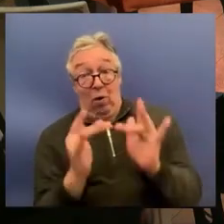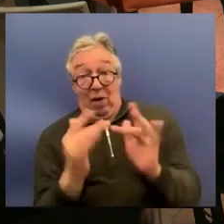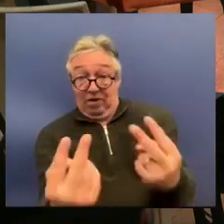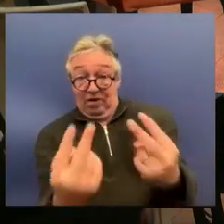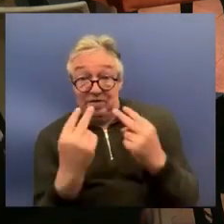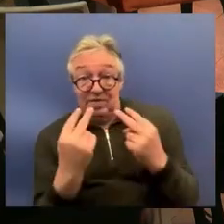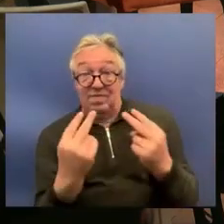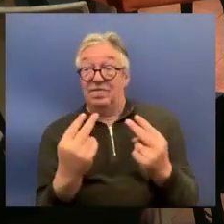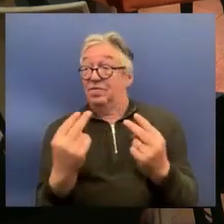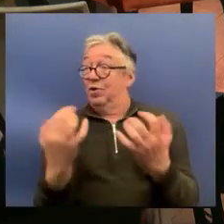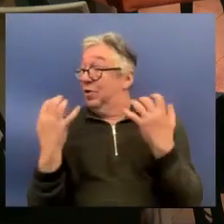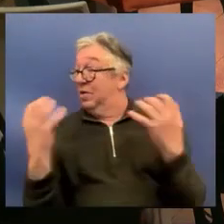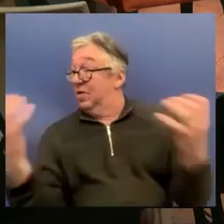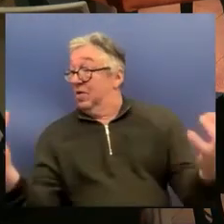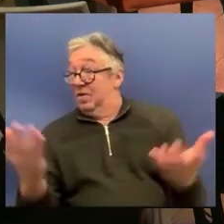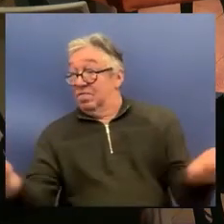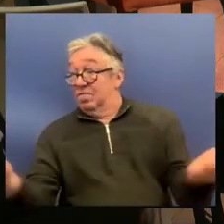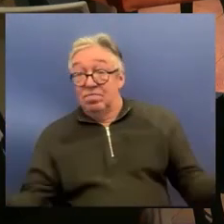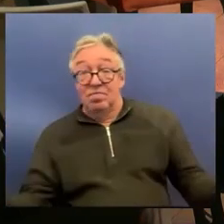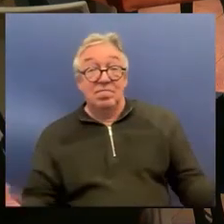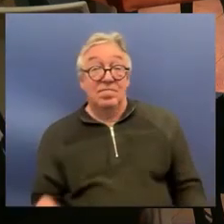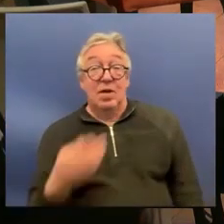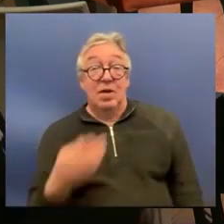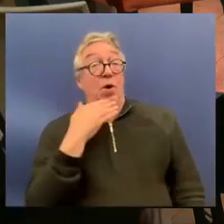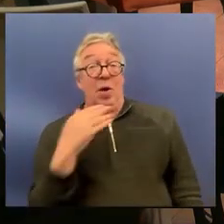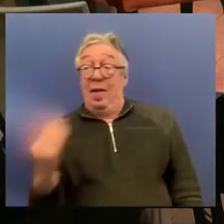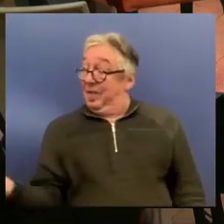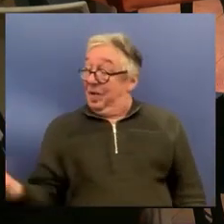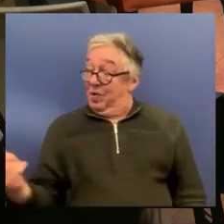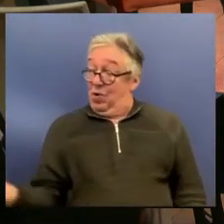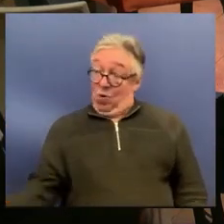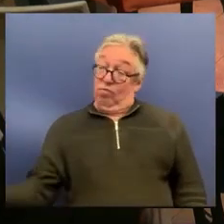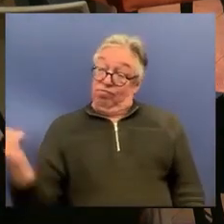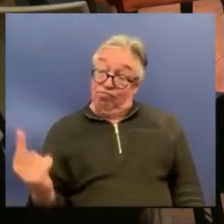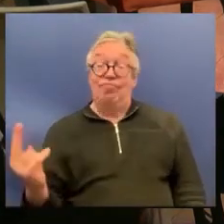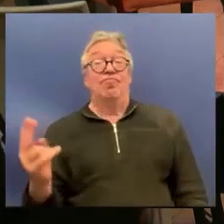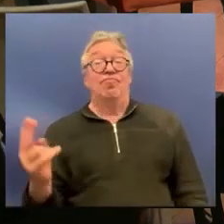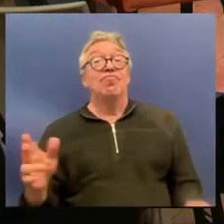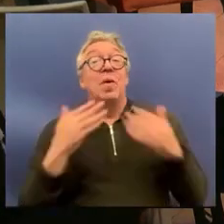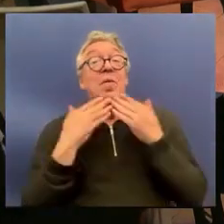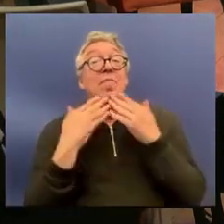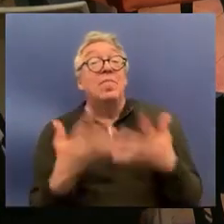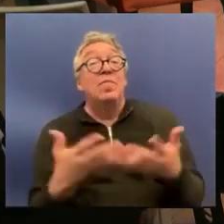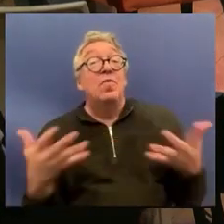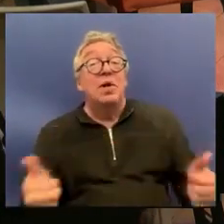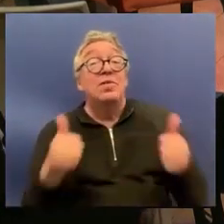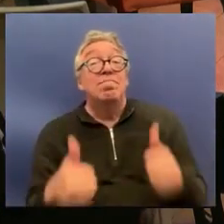both of you that you came today. Thank you so much. Thank you.